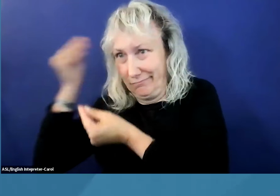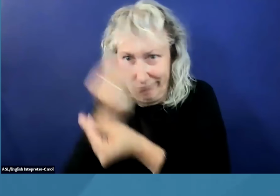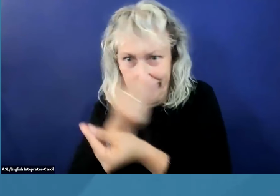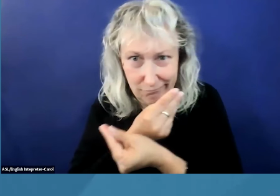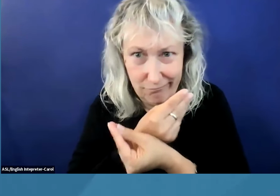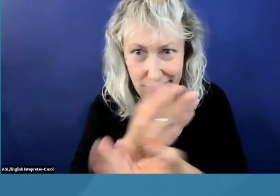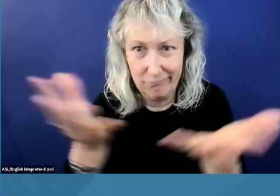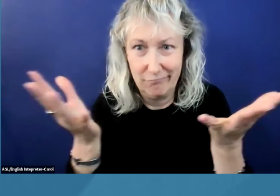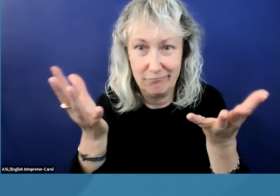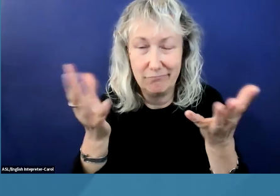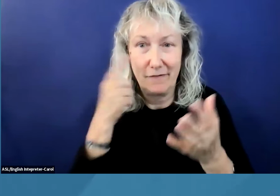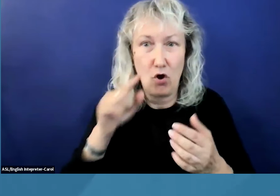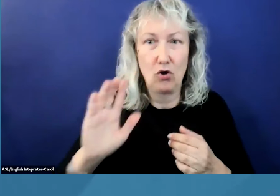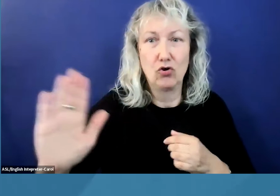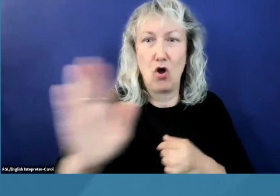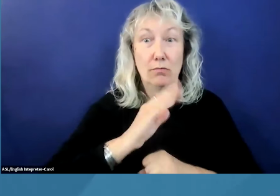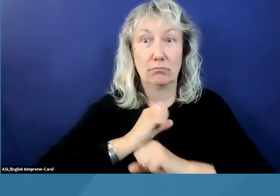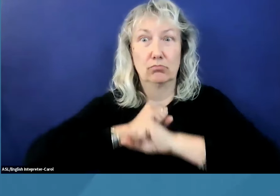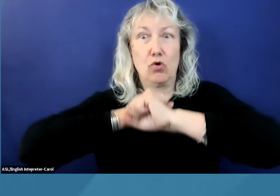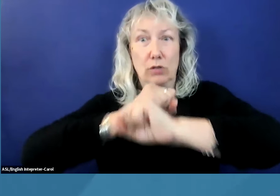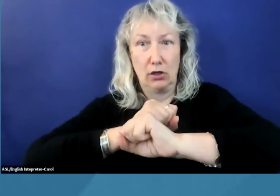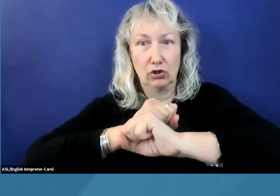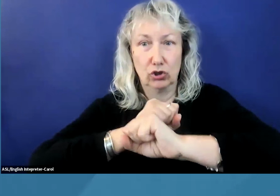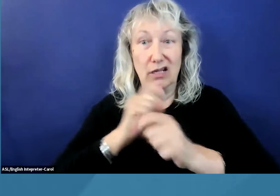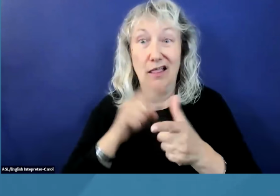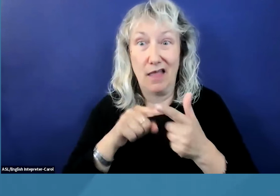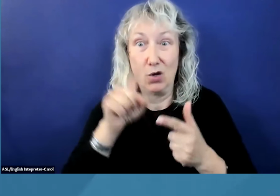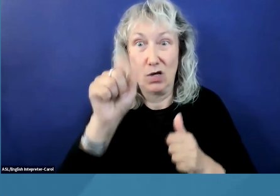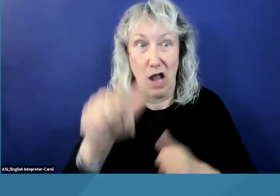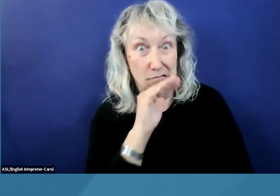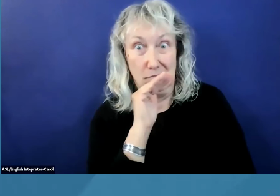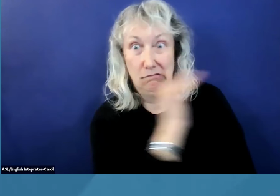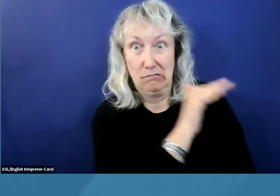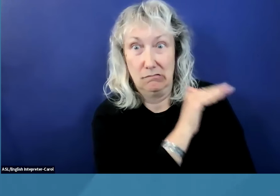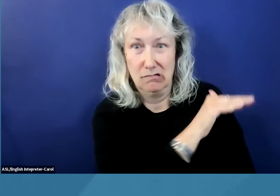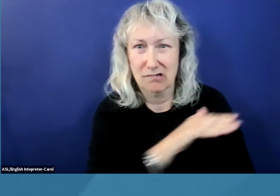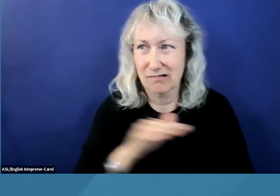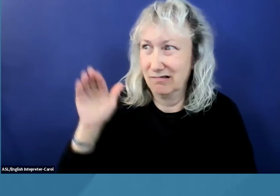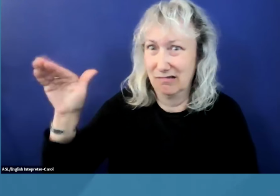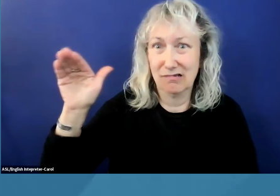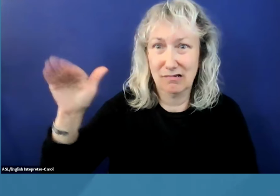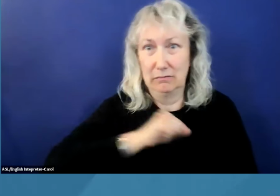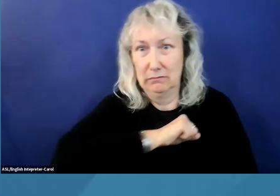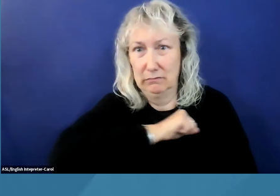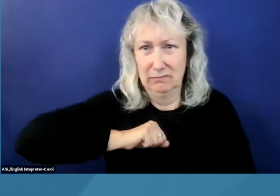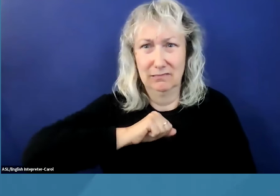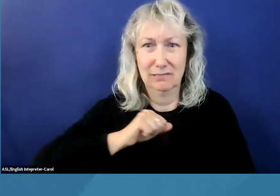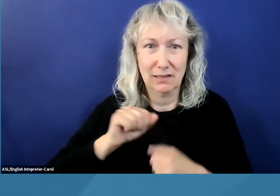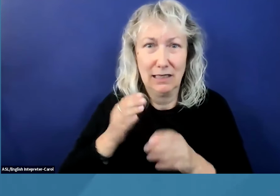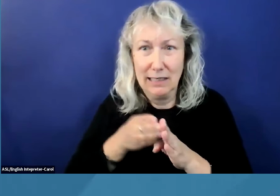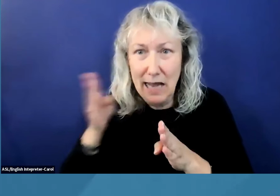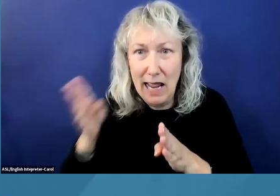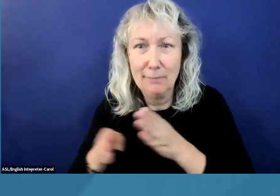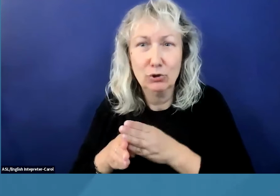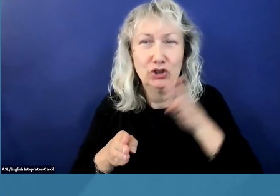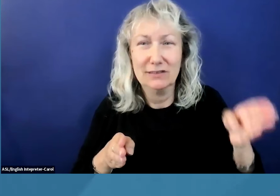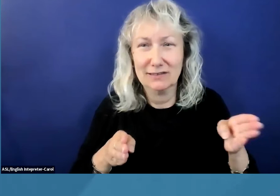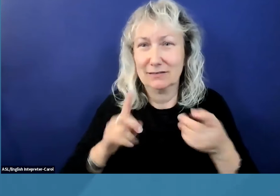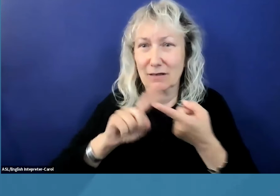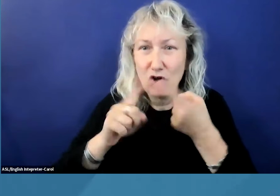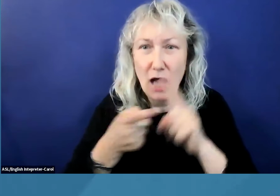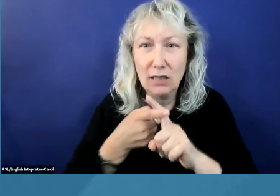yourself, and that what you learn you can pass on to neighbors, friends, and family so that we can prevent scammers